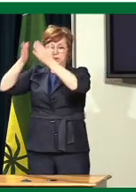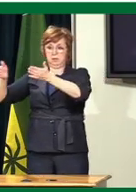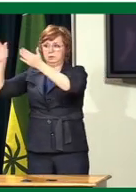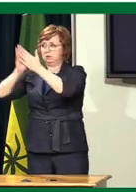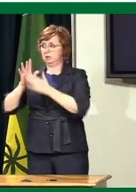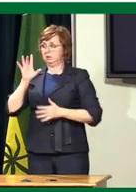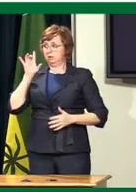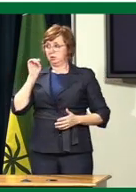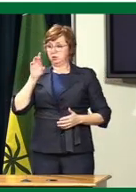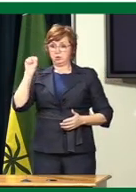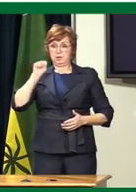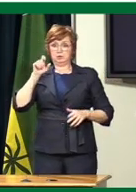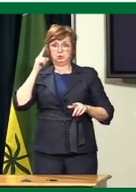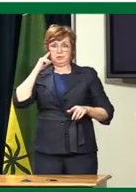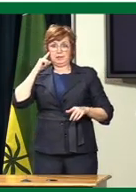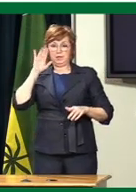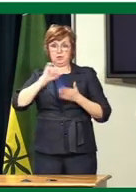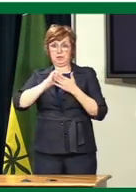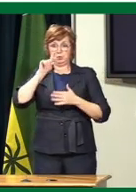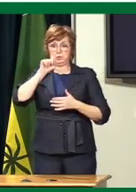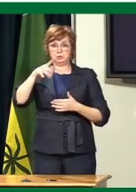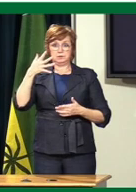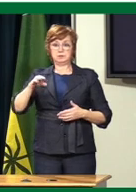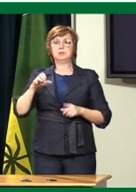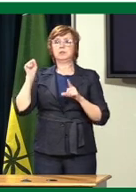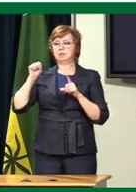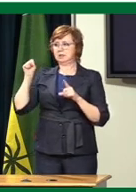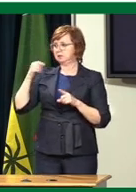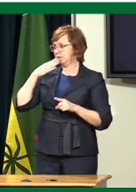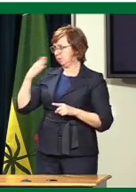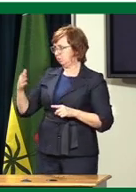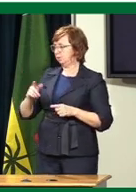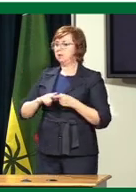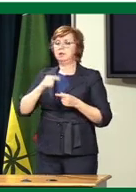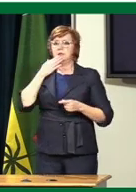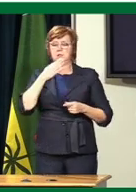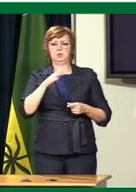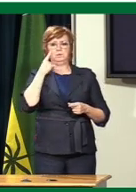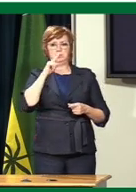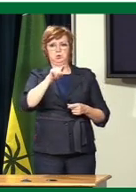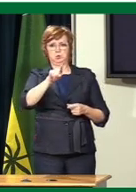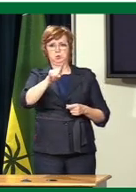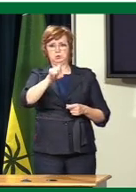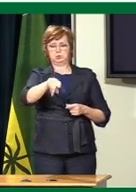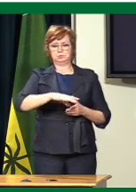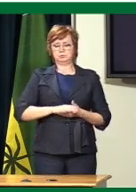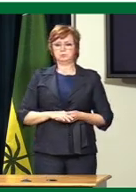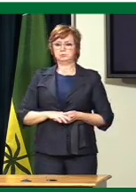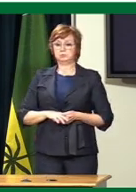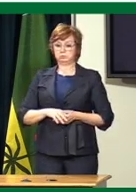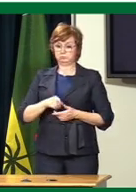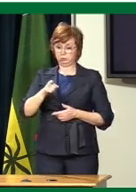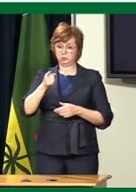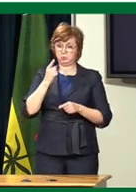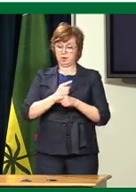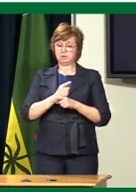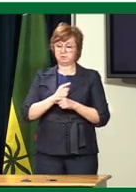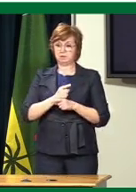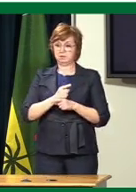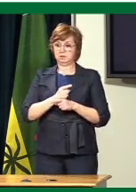Dr. Shahab, did you hear the question? Yes, thank you. Thank you for that question. So you're absolutely right. We